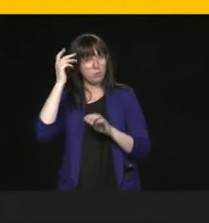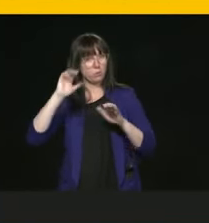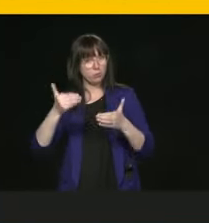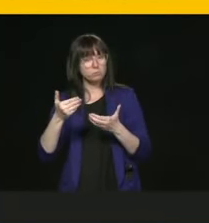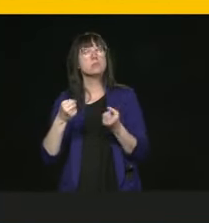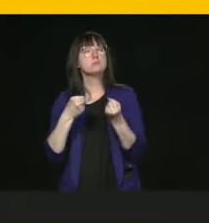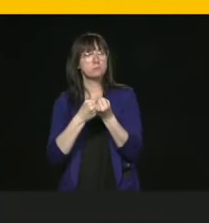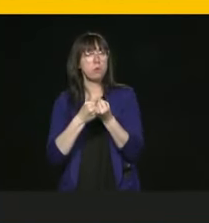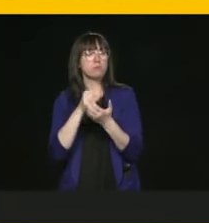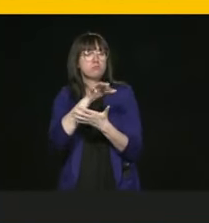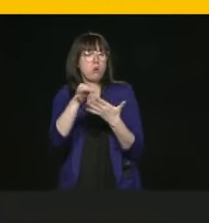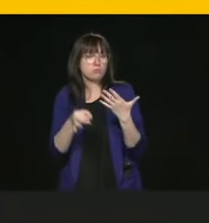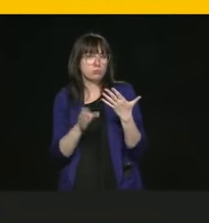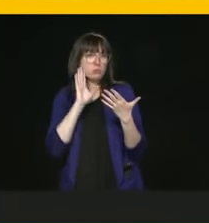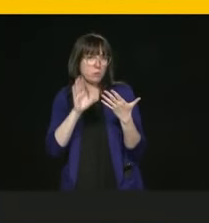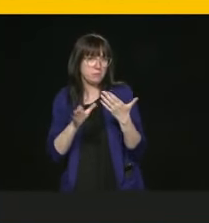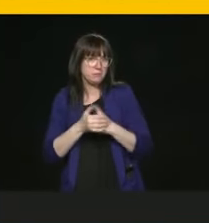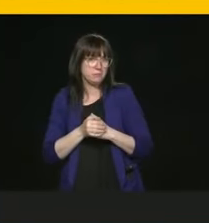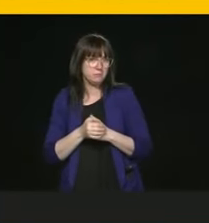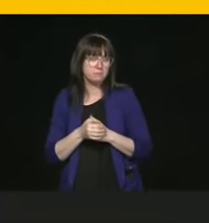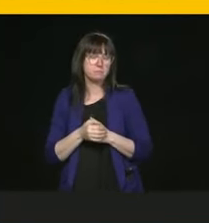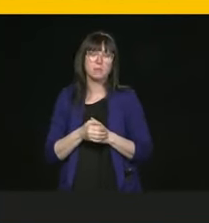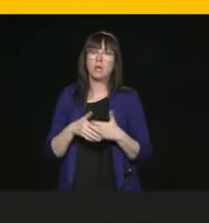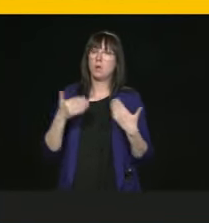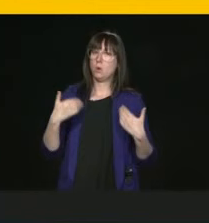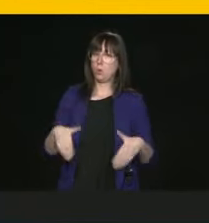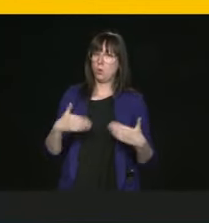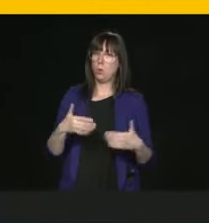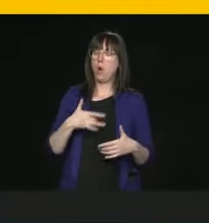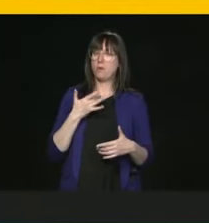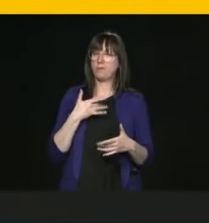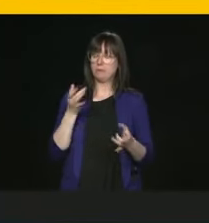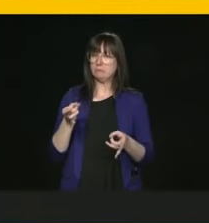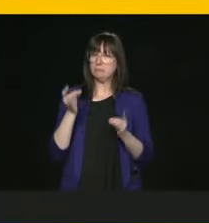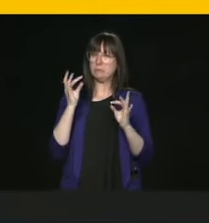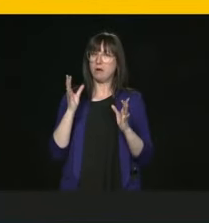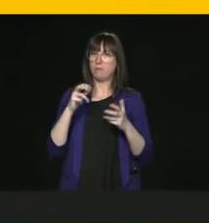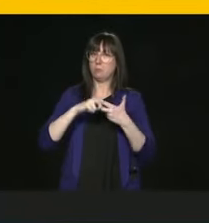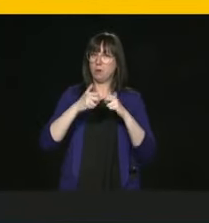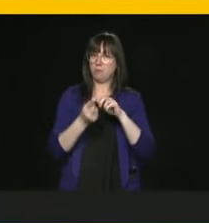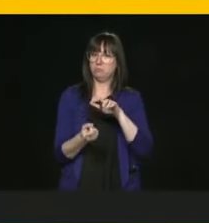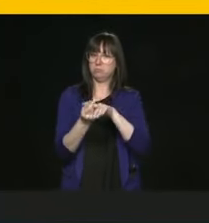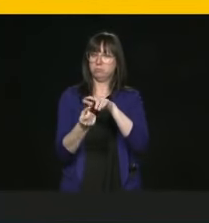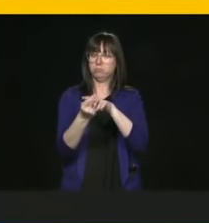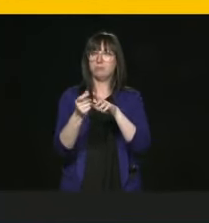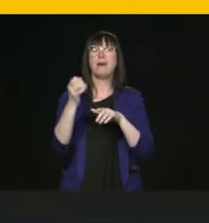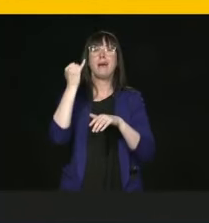it would be a terrible problem if we all had to return to Parliament on Monday. And follow up, Teresa?